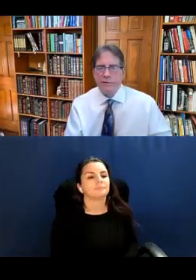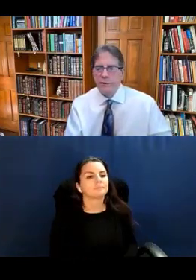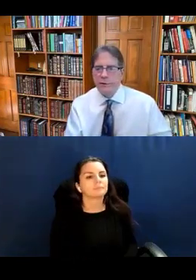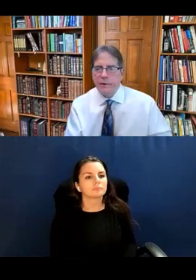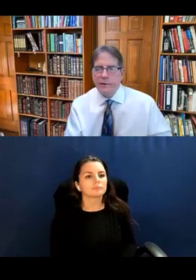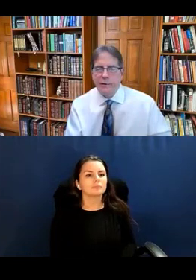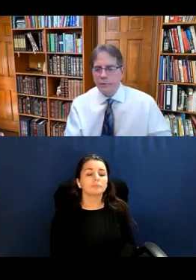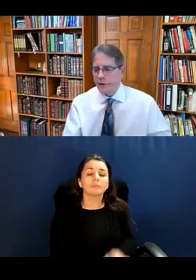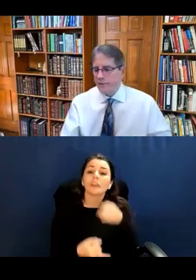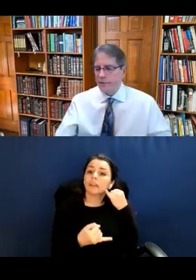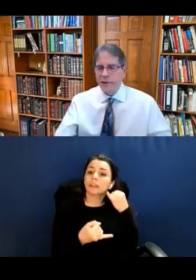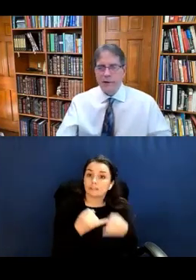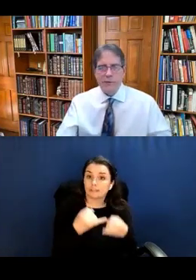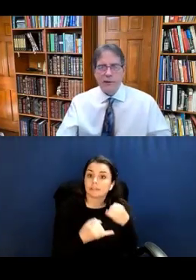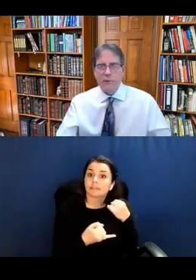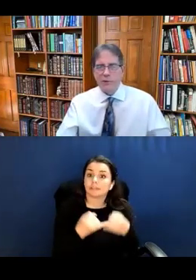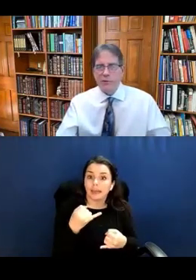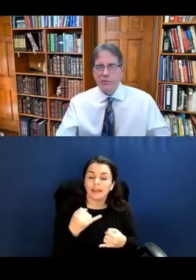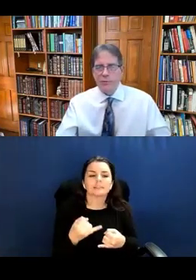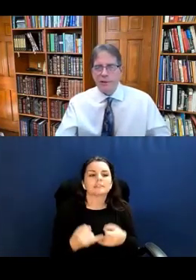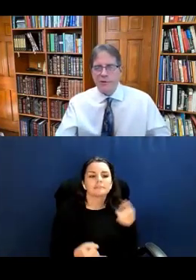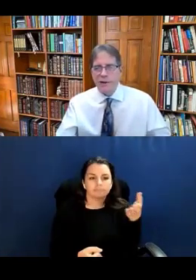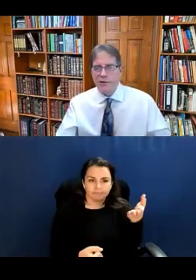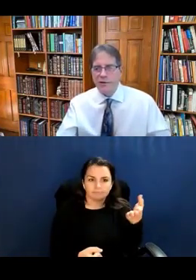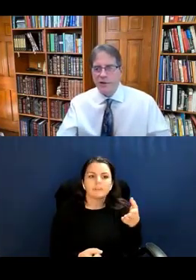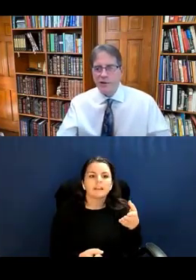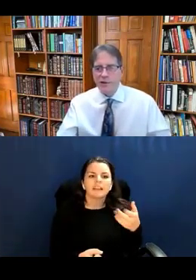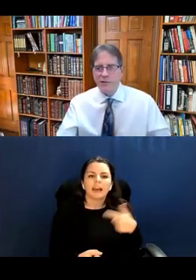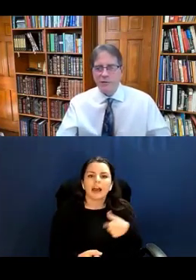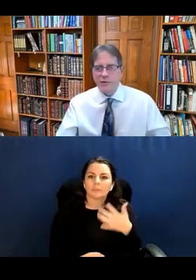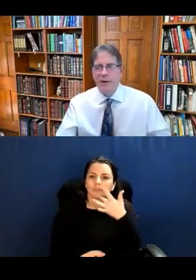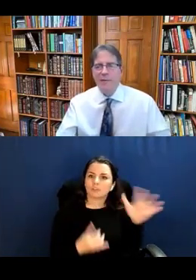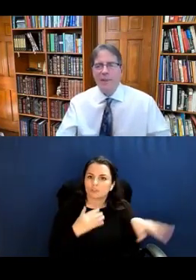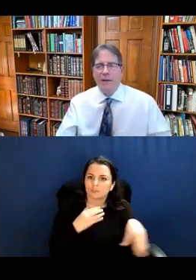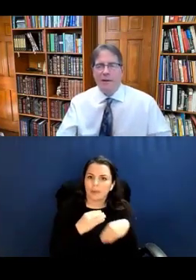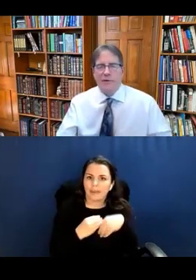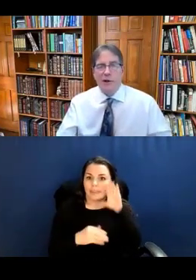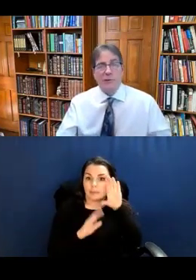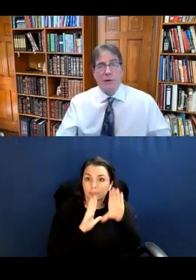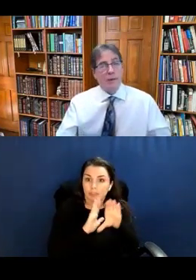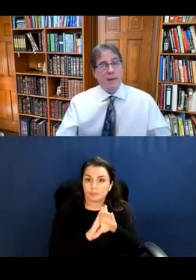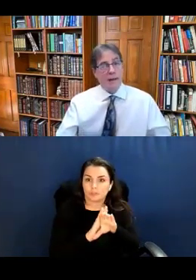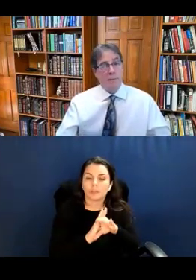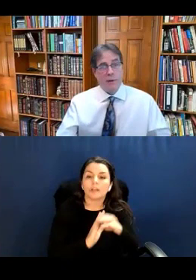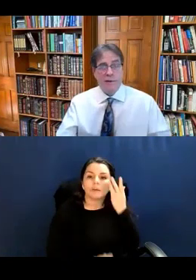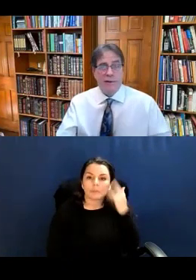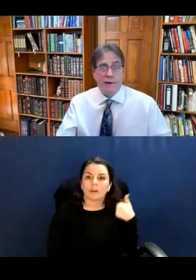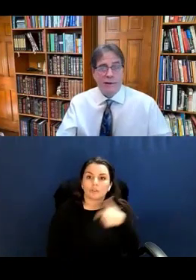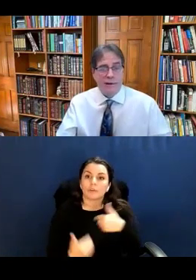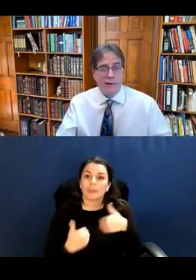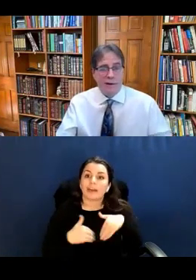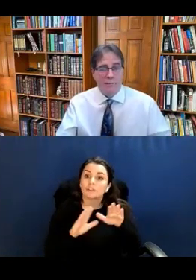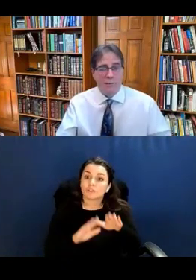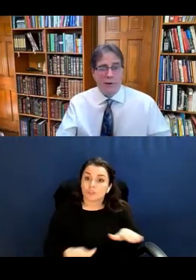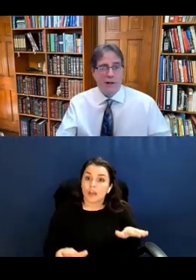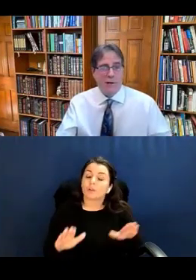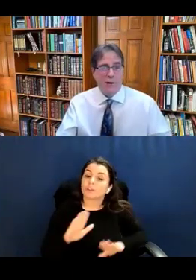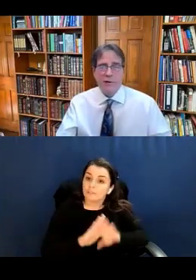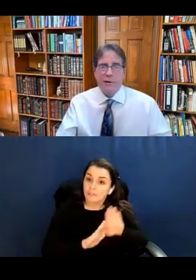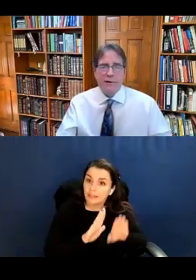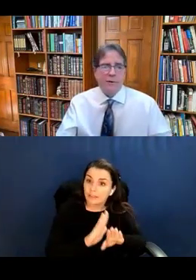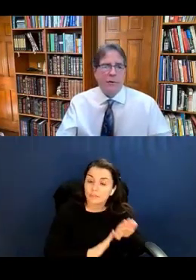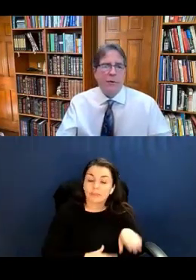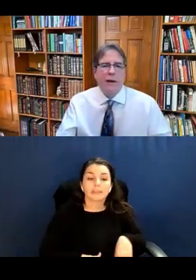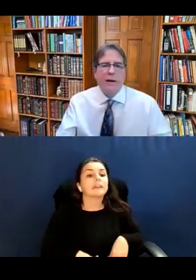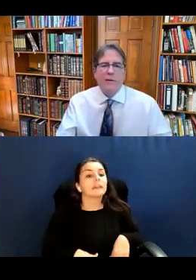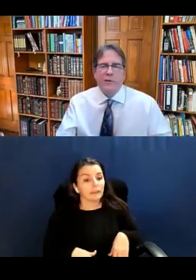Finally, this is a graphic that I would like to include because NIHCH covers child development and pregnancy and